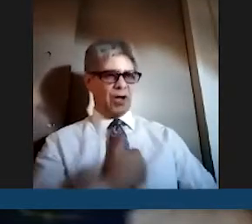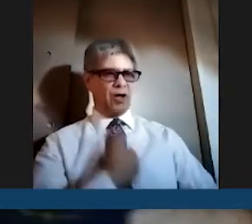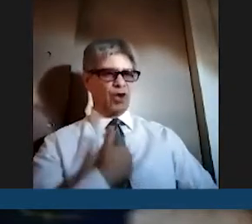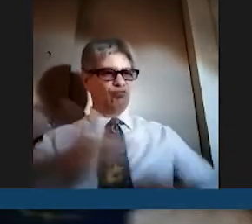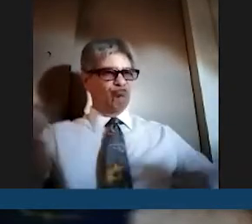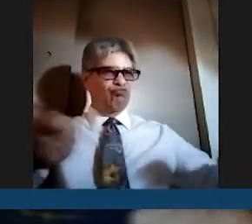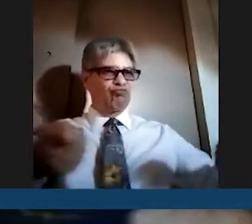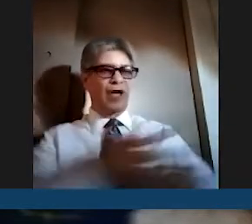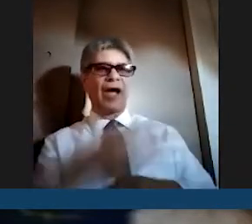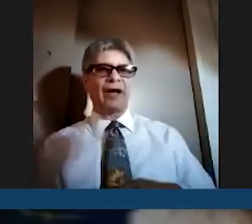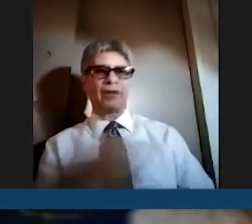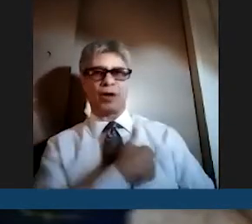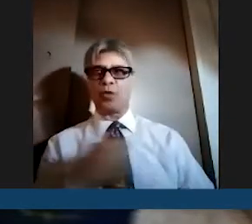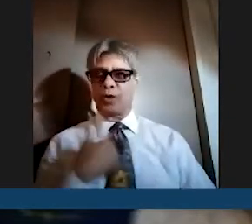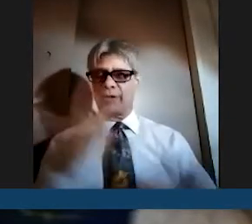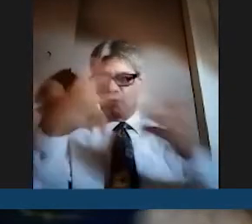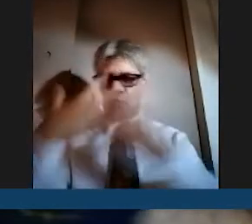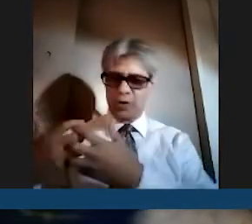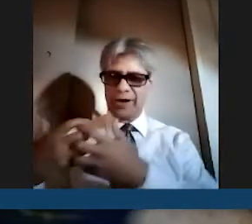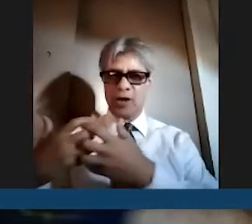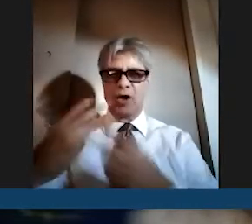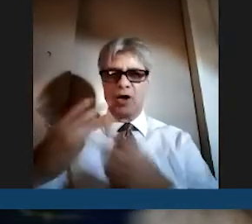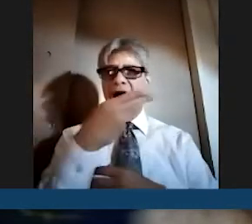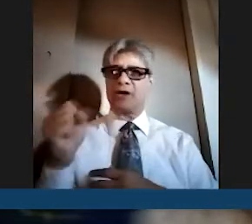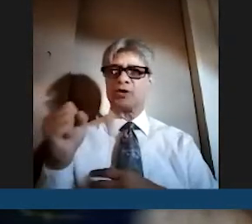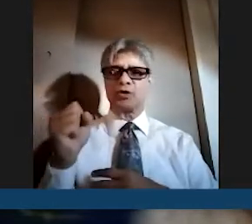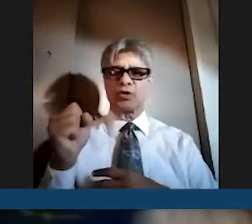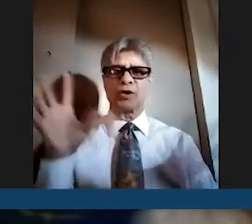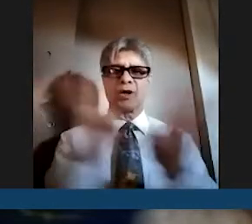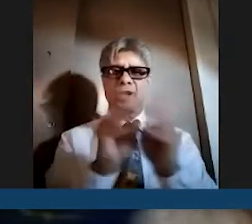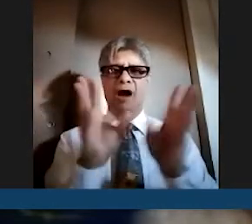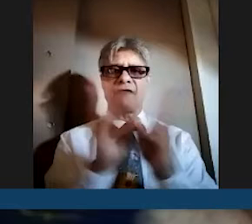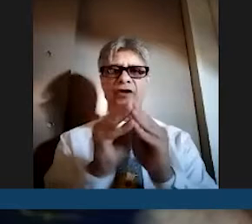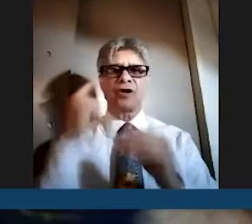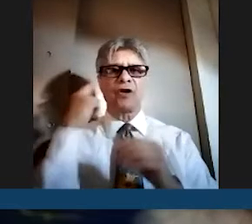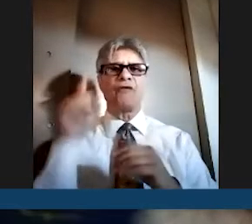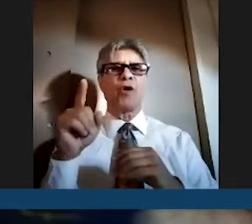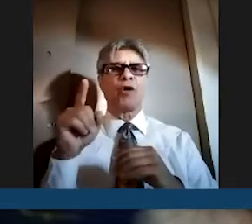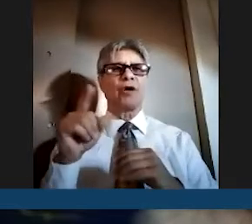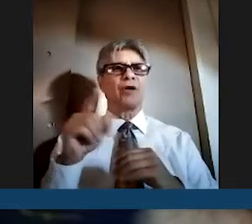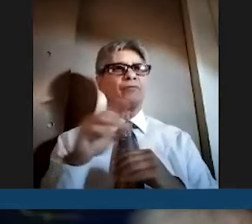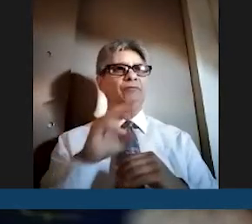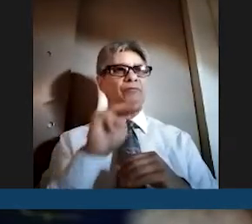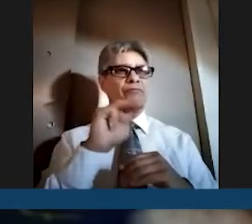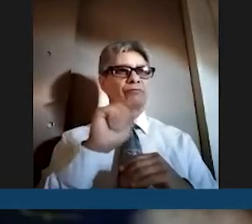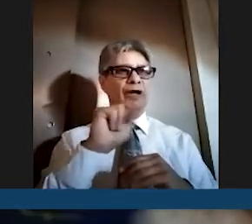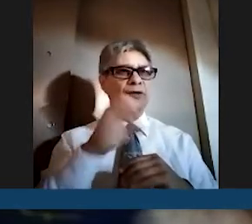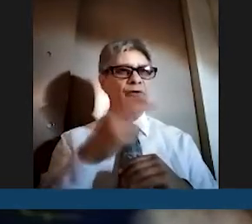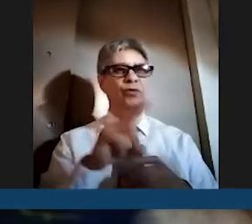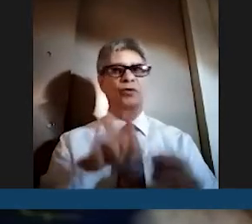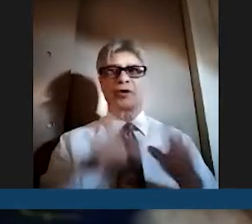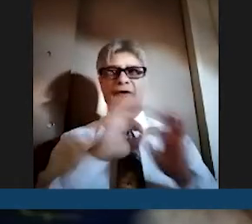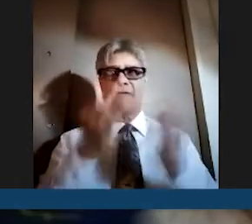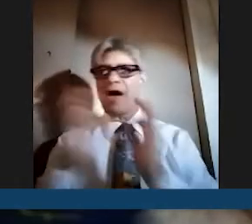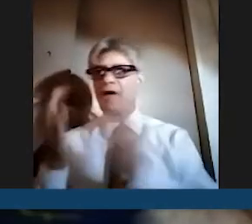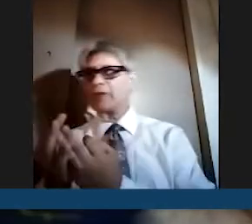together, a high school conference for Hmong youth and families in the neighborhood. And we just kind of